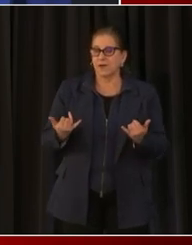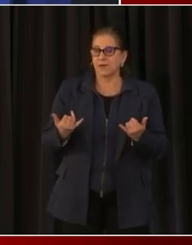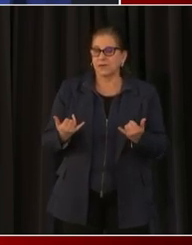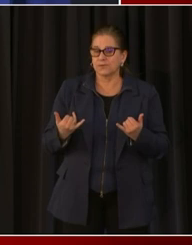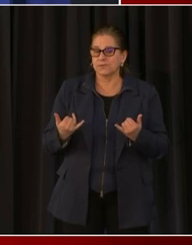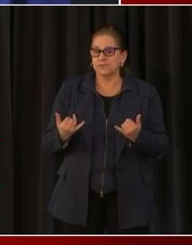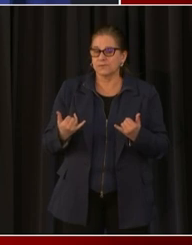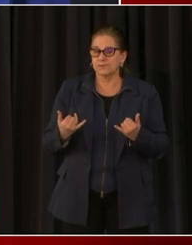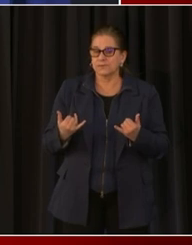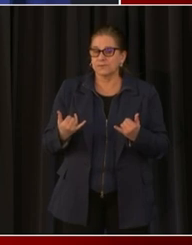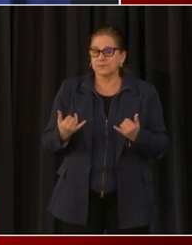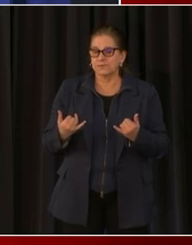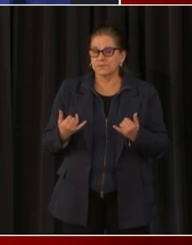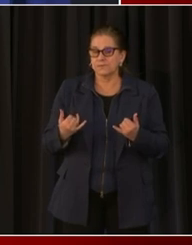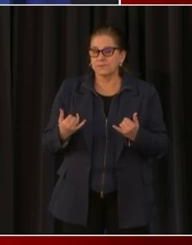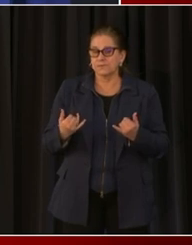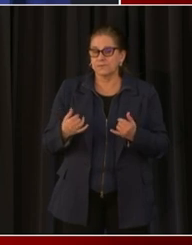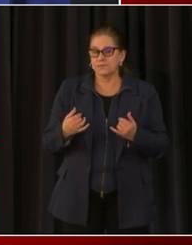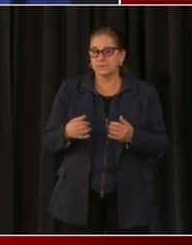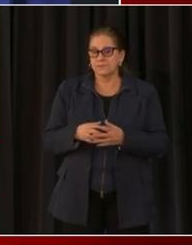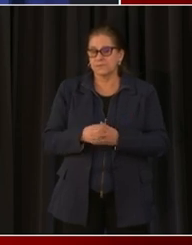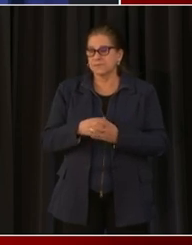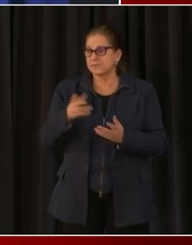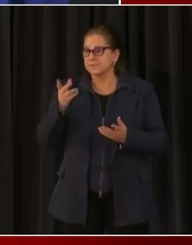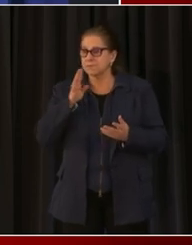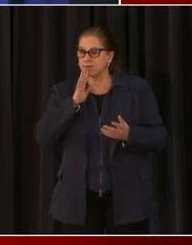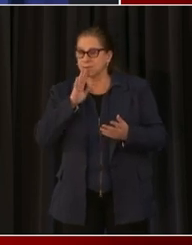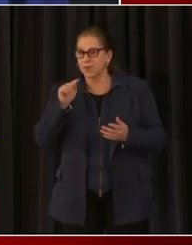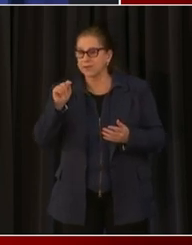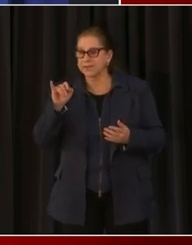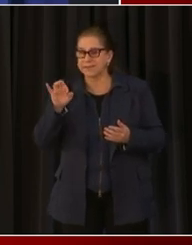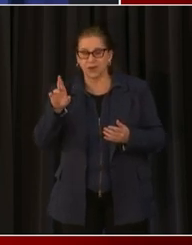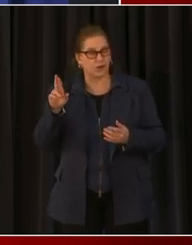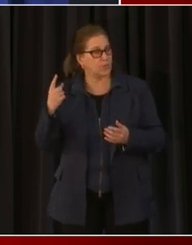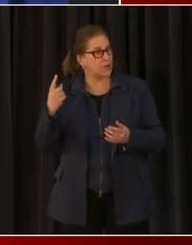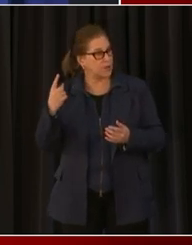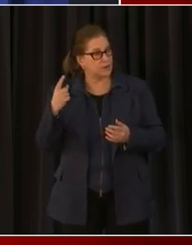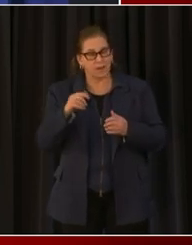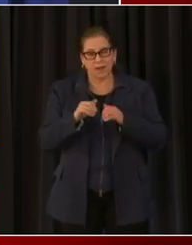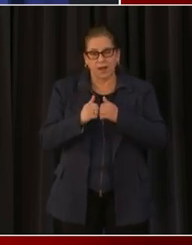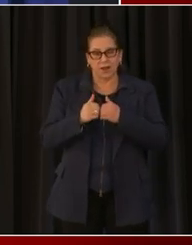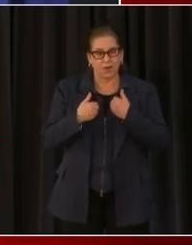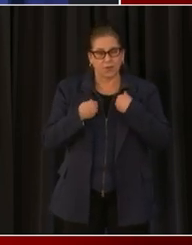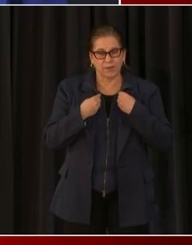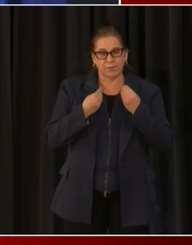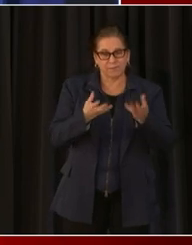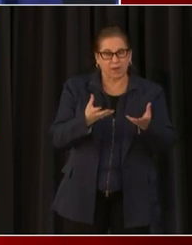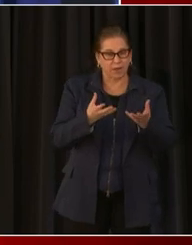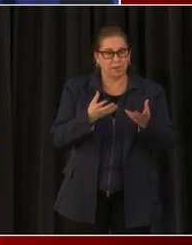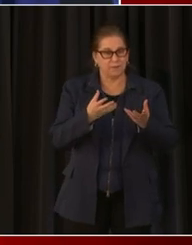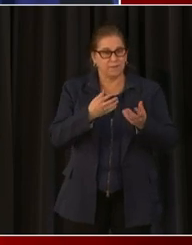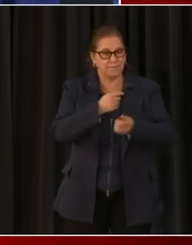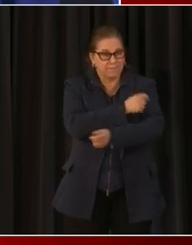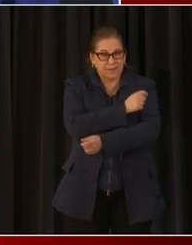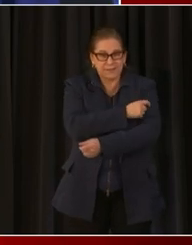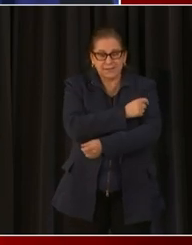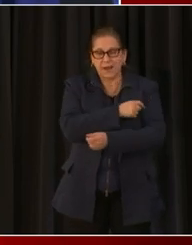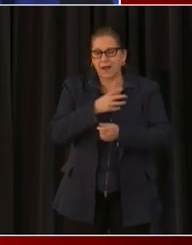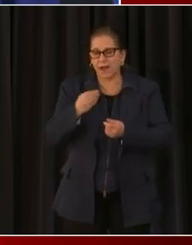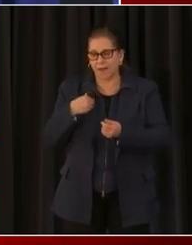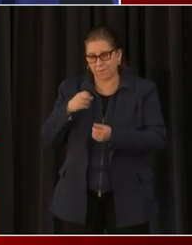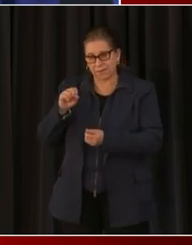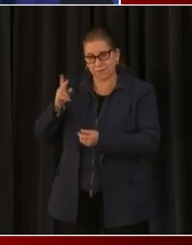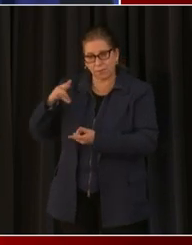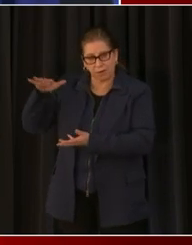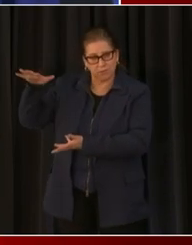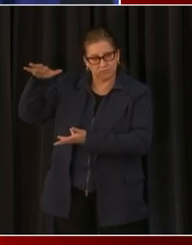this tier may be informed based on what we were experiencing in terms of vaccine demand and vaccine supply, and any additional